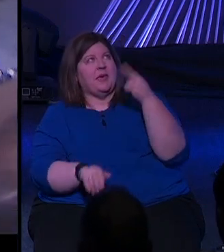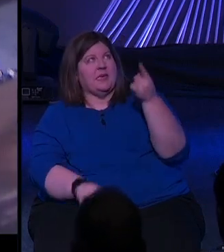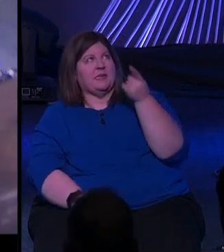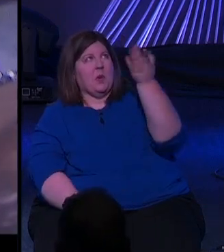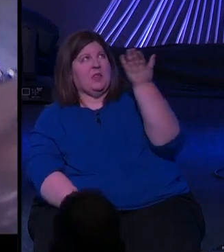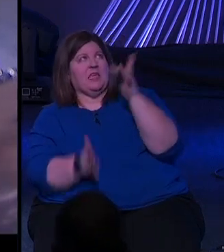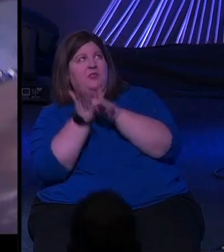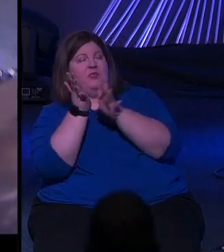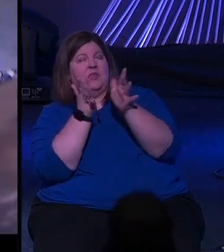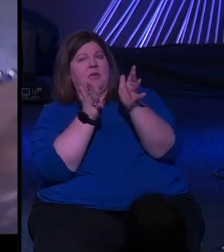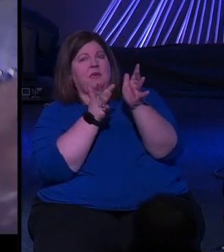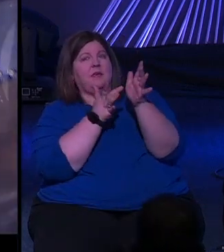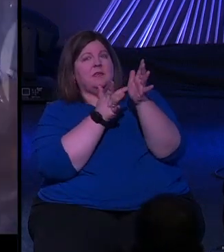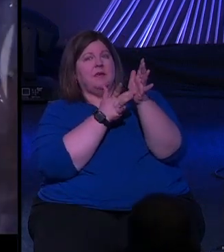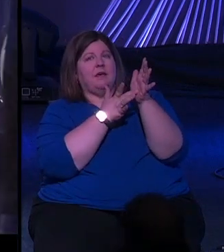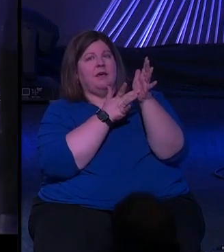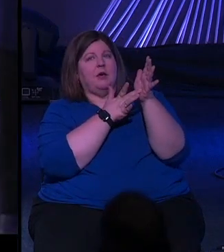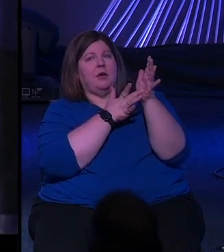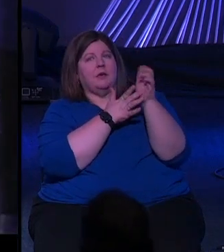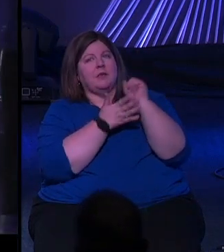hope is only Jesus.